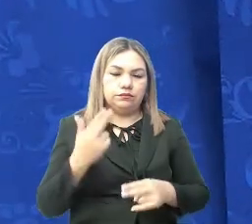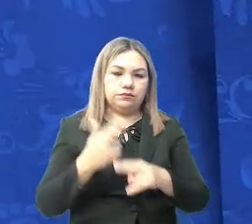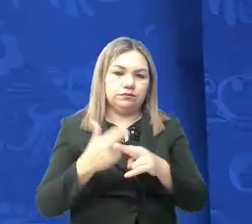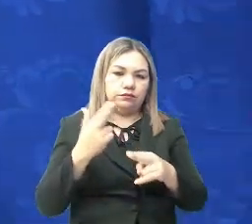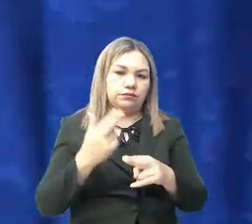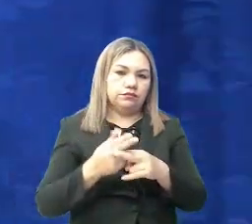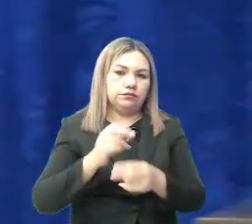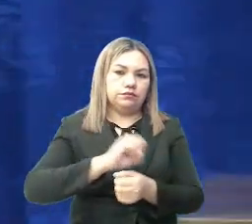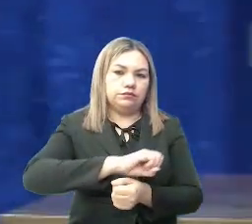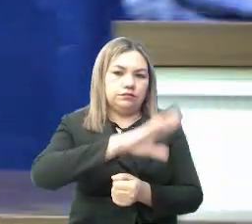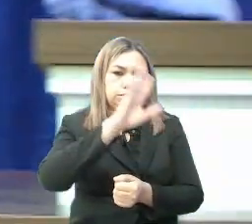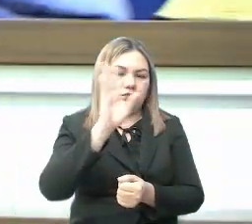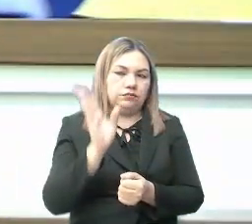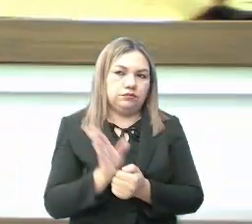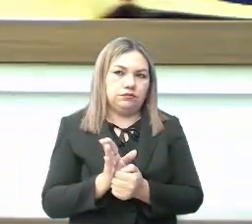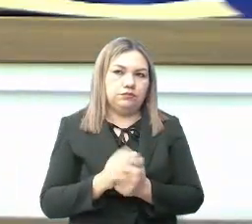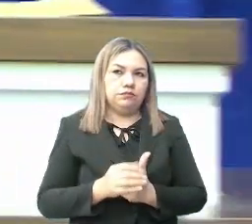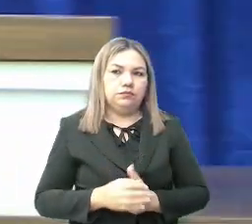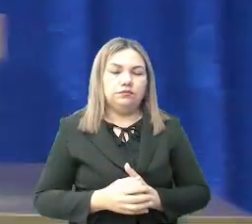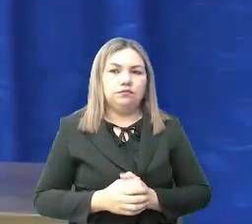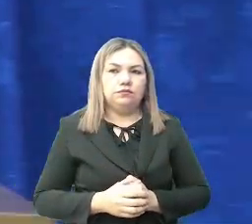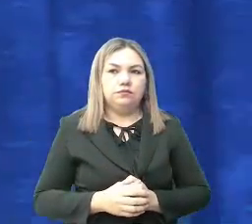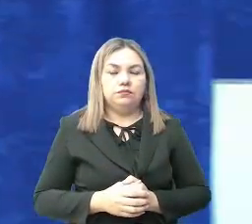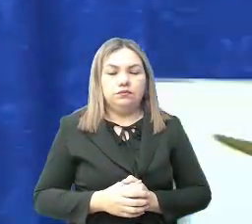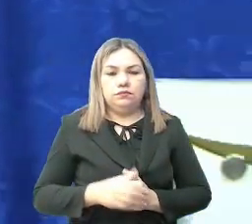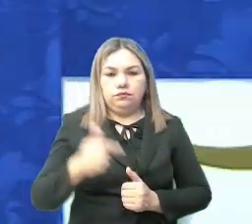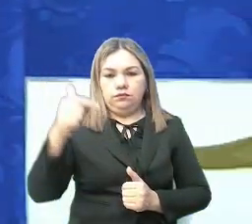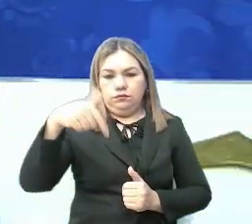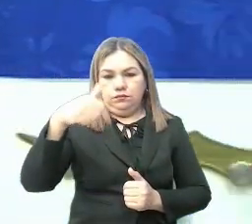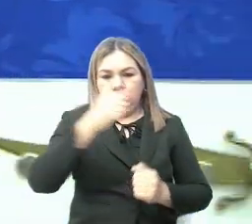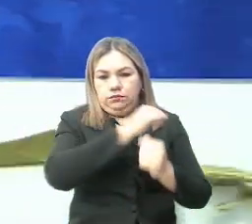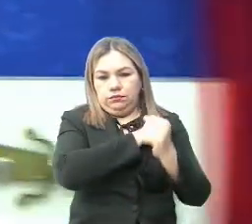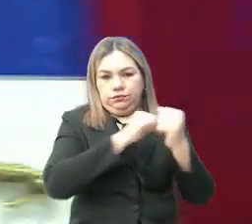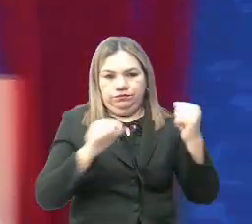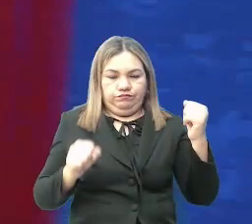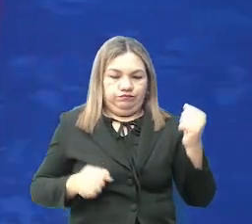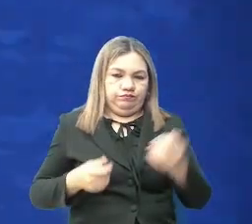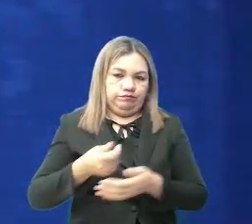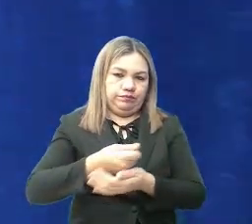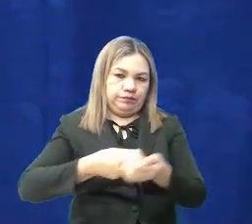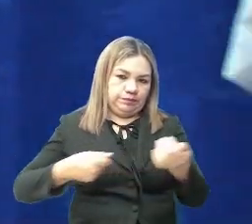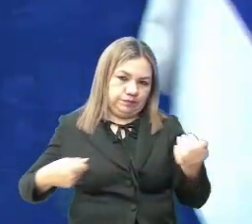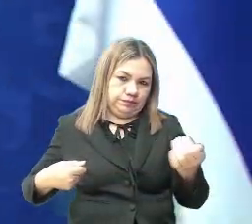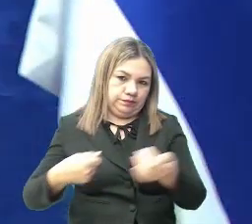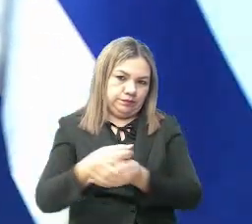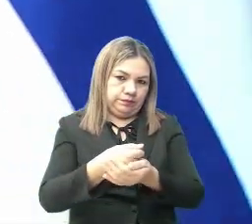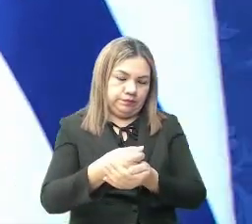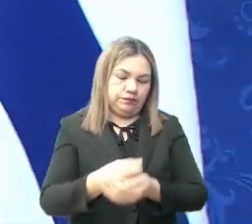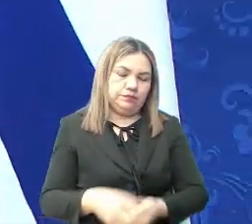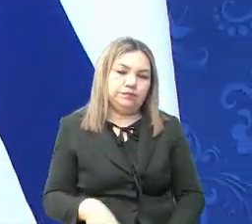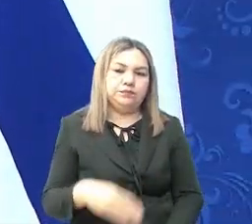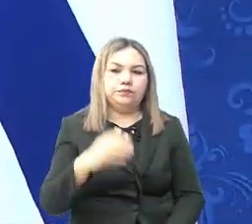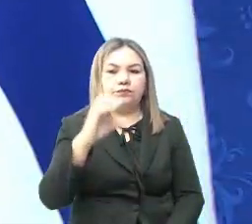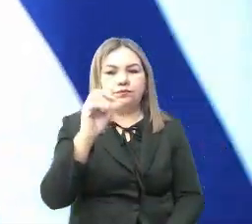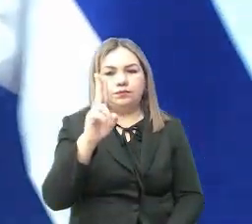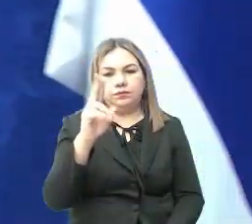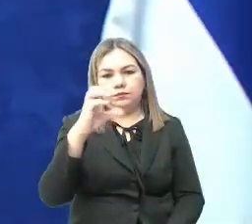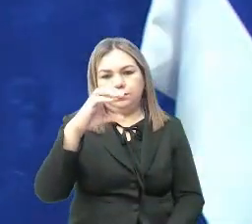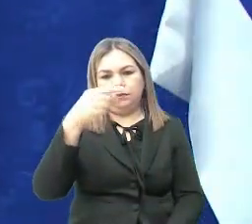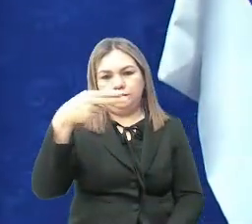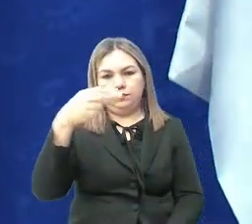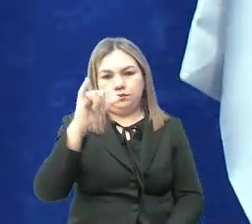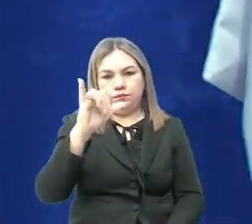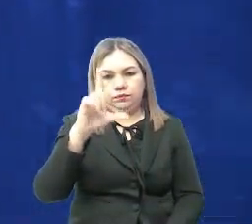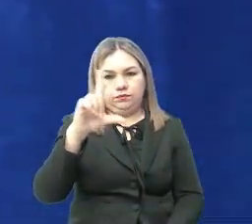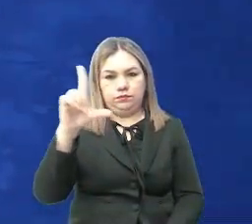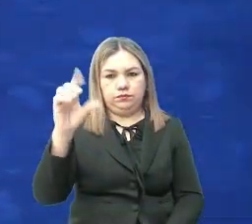To his name. Look at your neighbor and say, today the Lord is setting the knife inside of me with the left